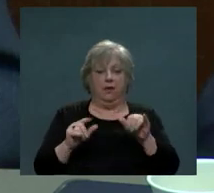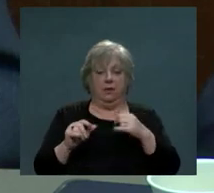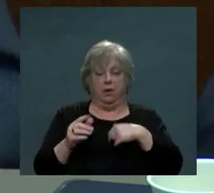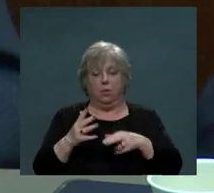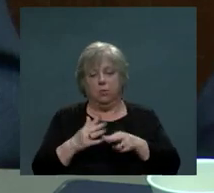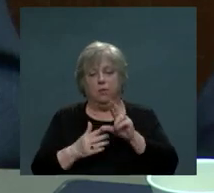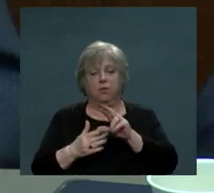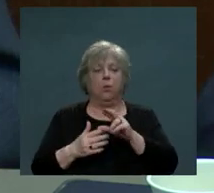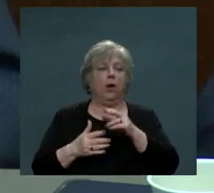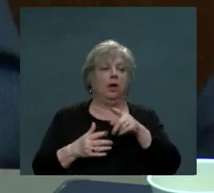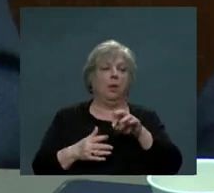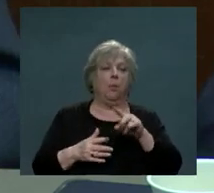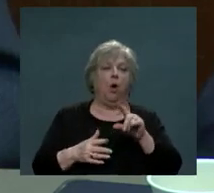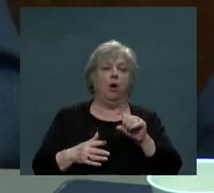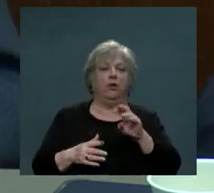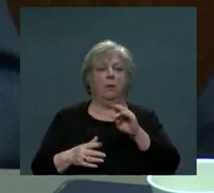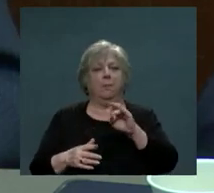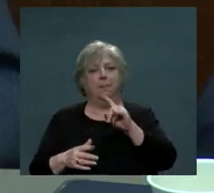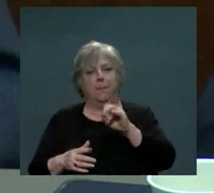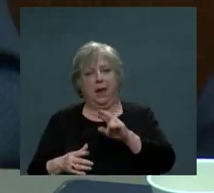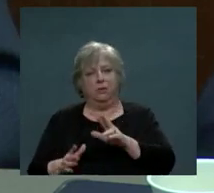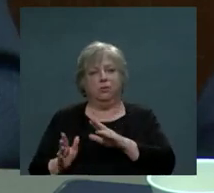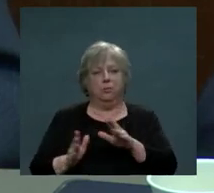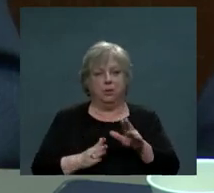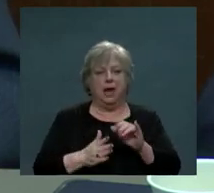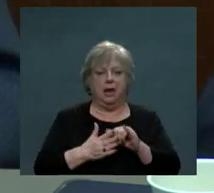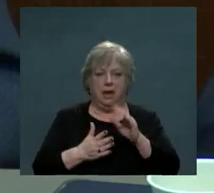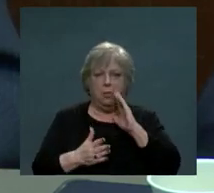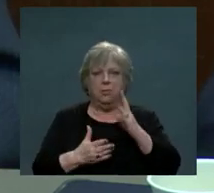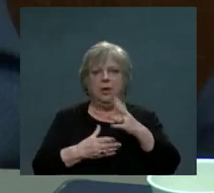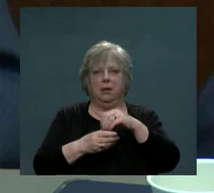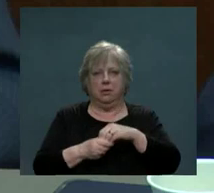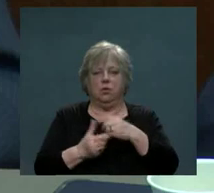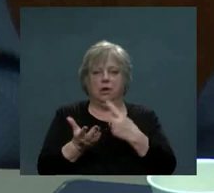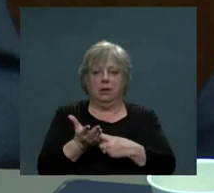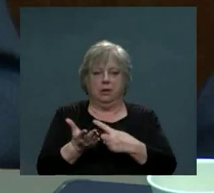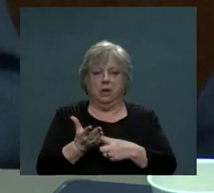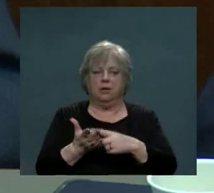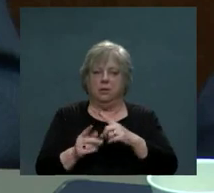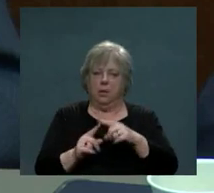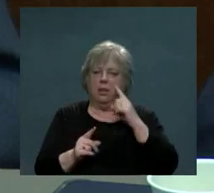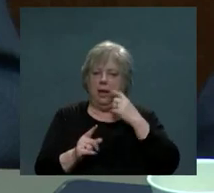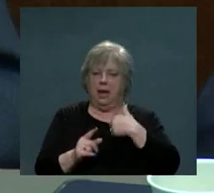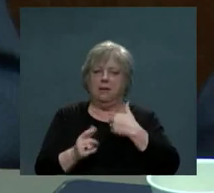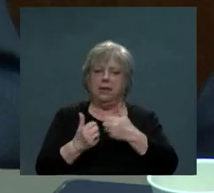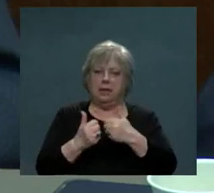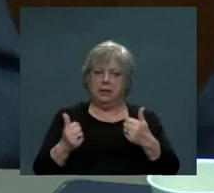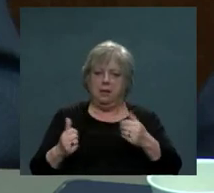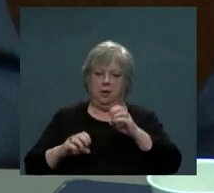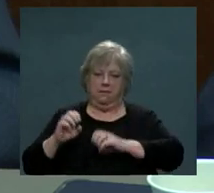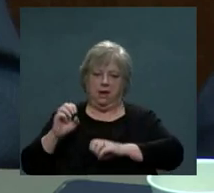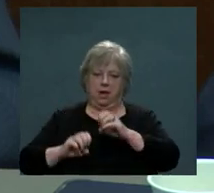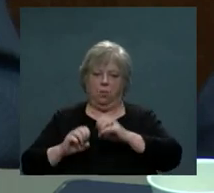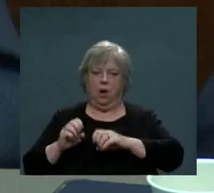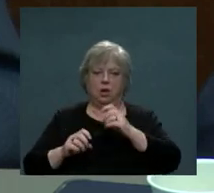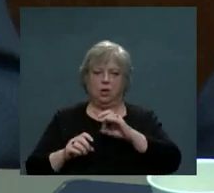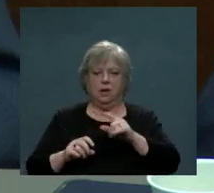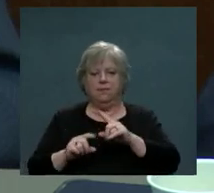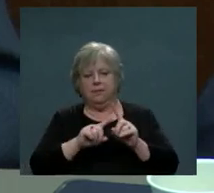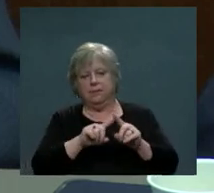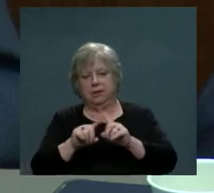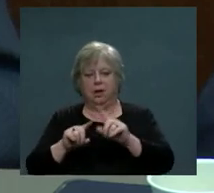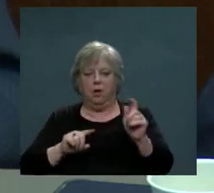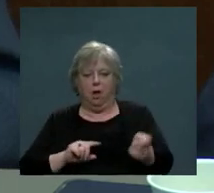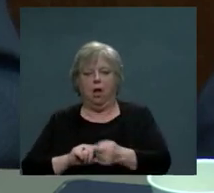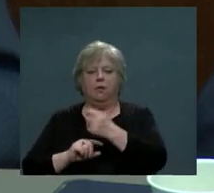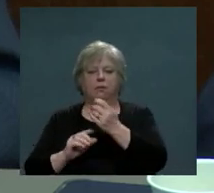Plan concept at this point. That will be part of the discussion. But I think having a separate evaluation of